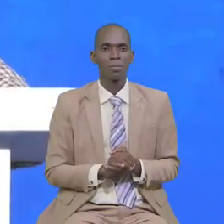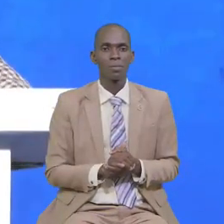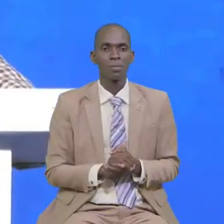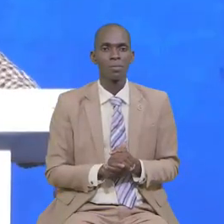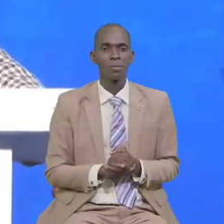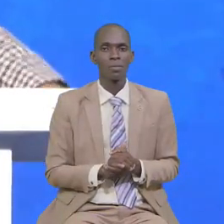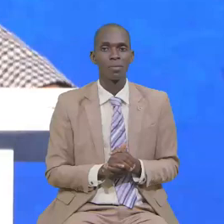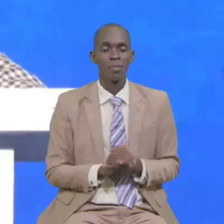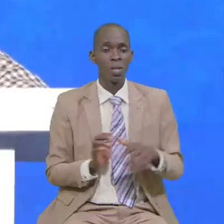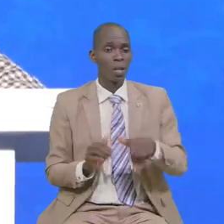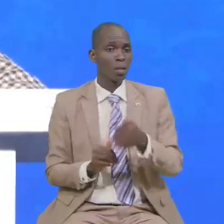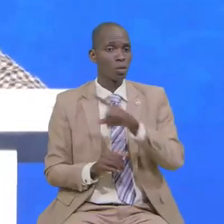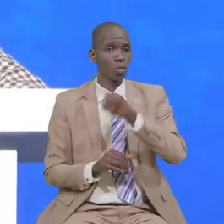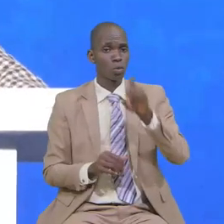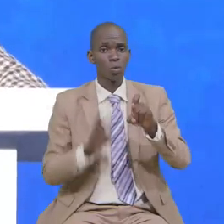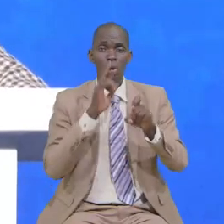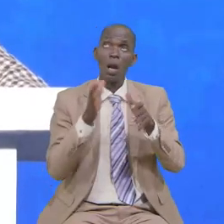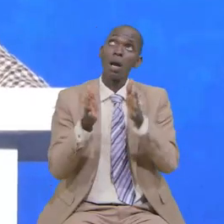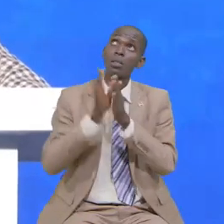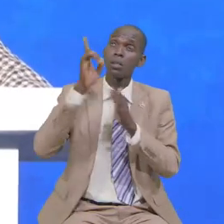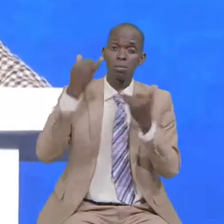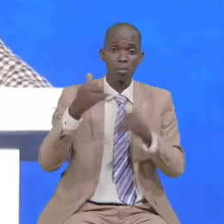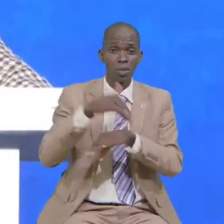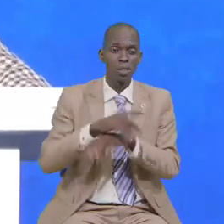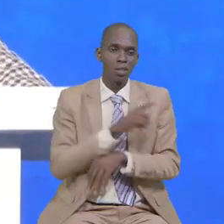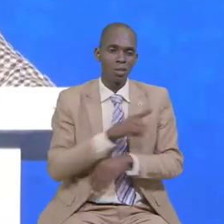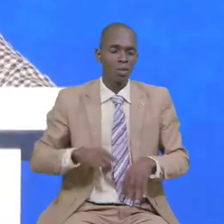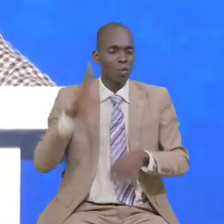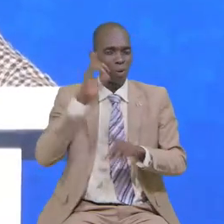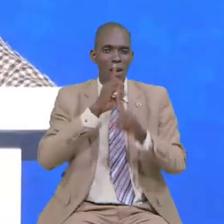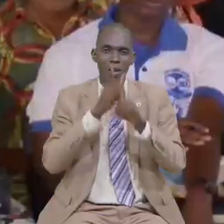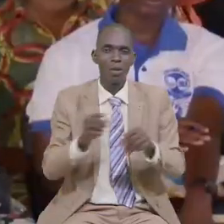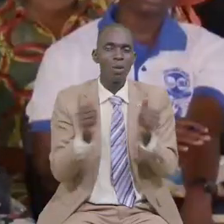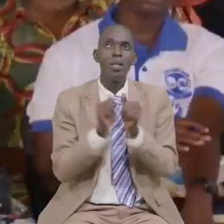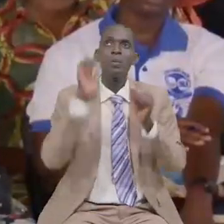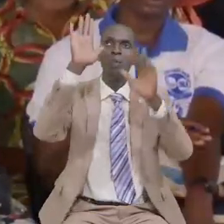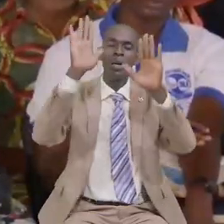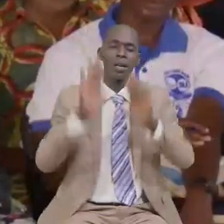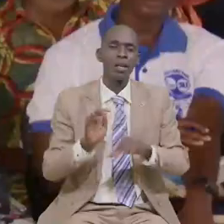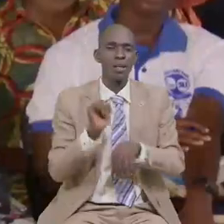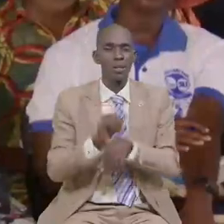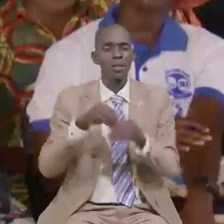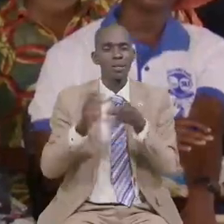Any question you are asking tonight, the Lord will answer with a miracle.